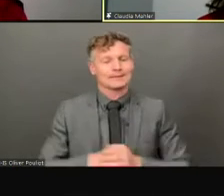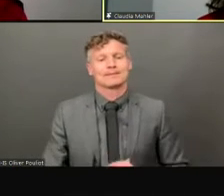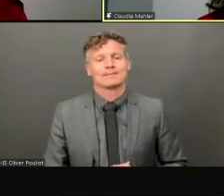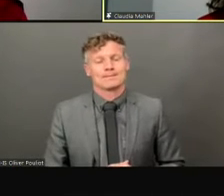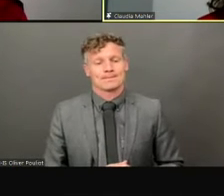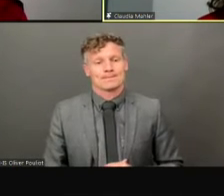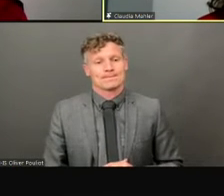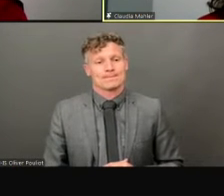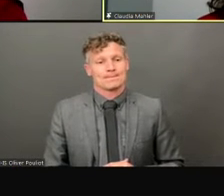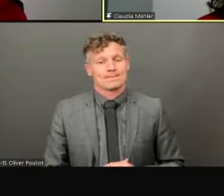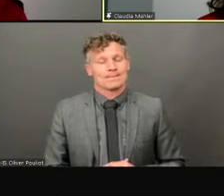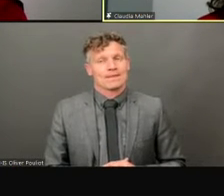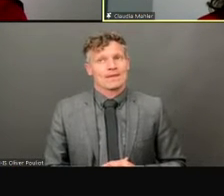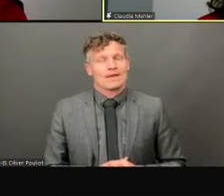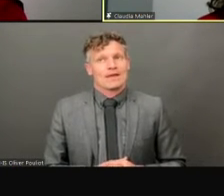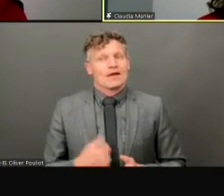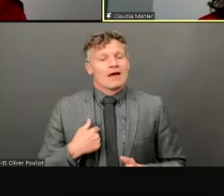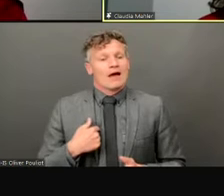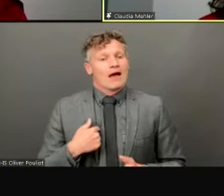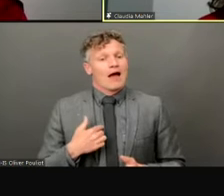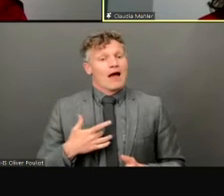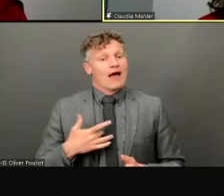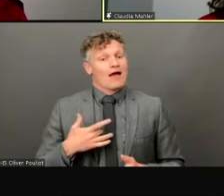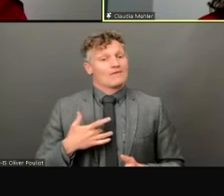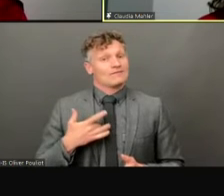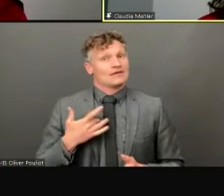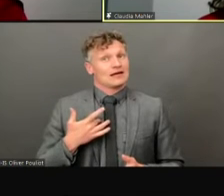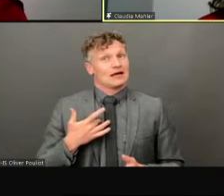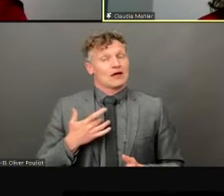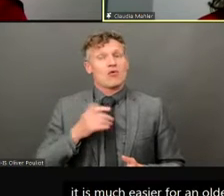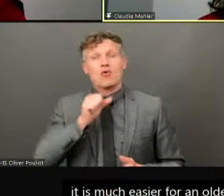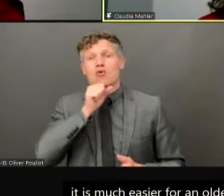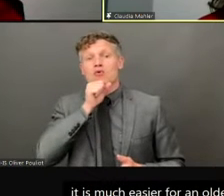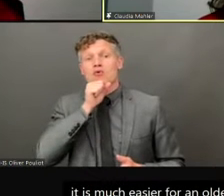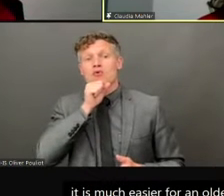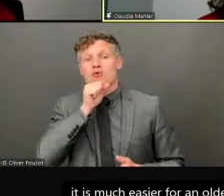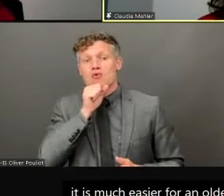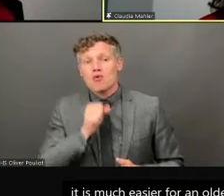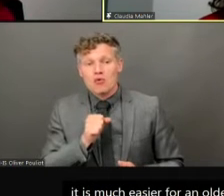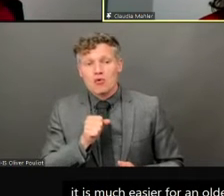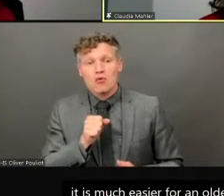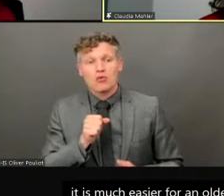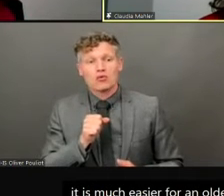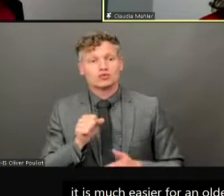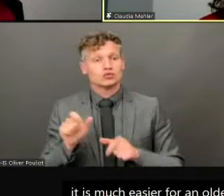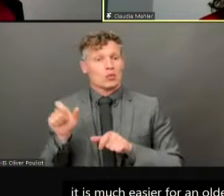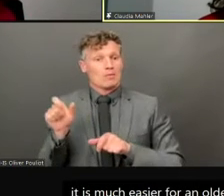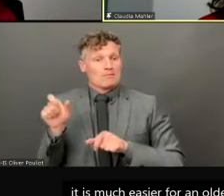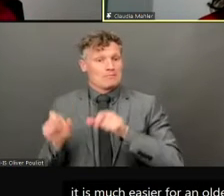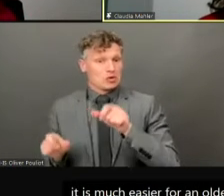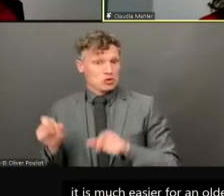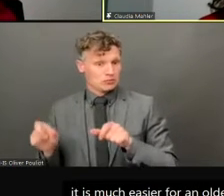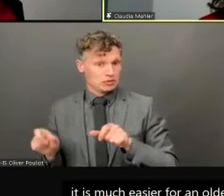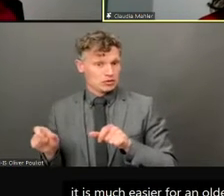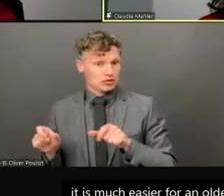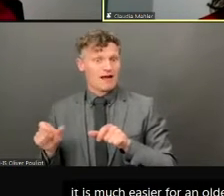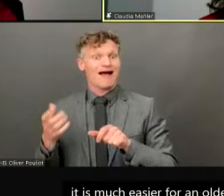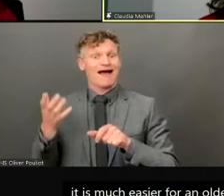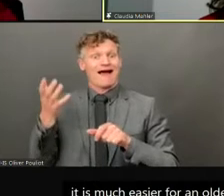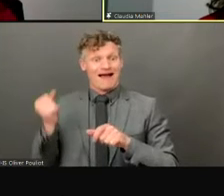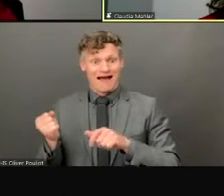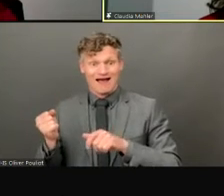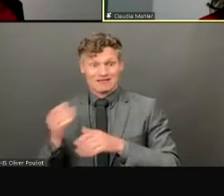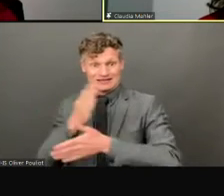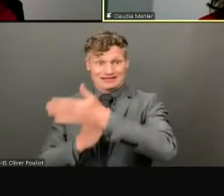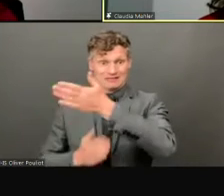of a person with disabilities to reflect on a convention which have a specific focus on the group, because there